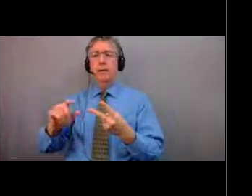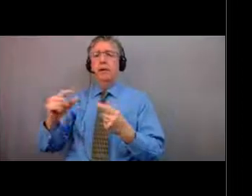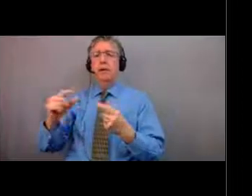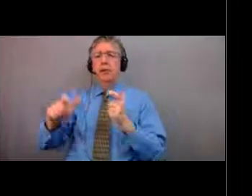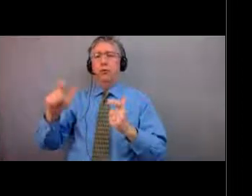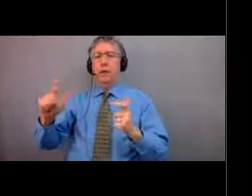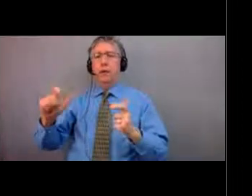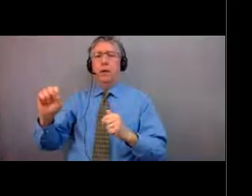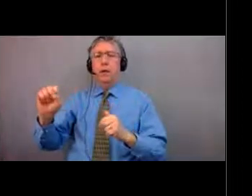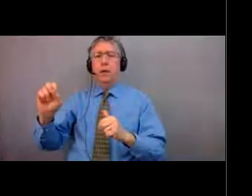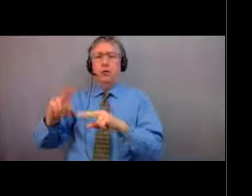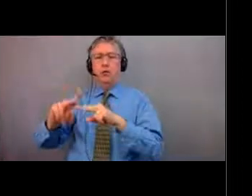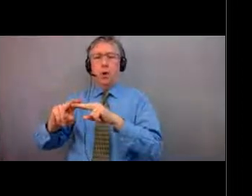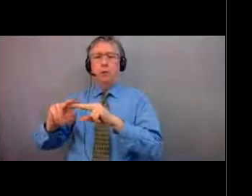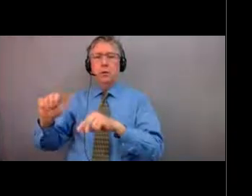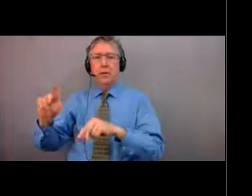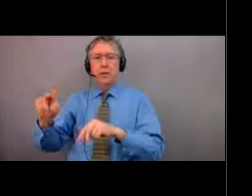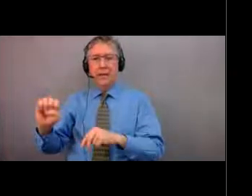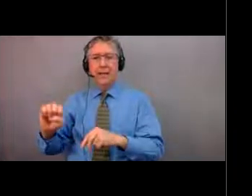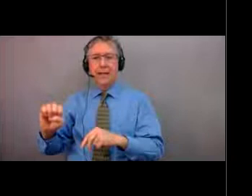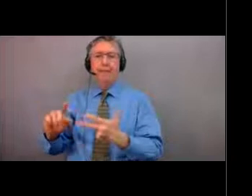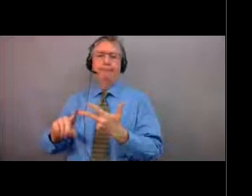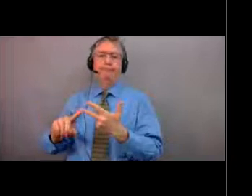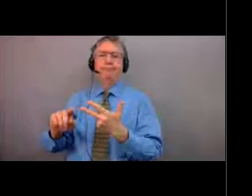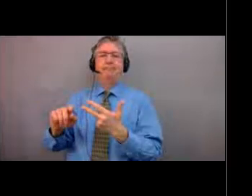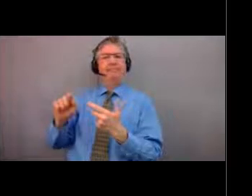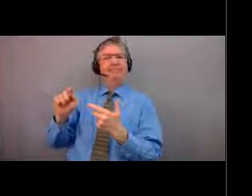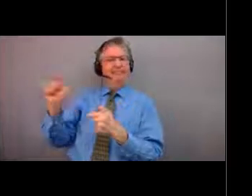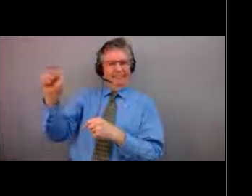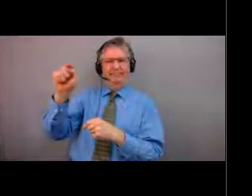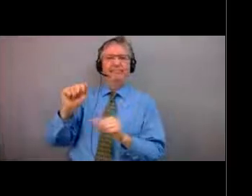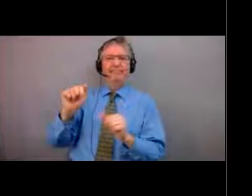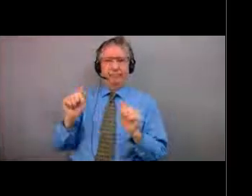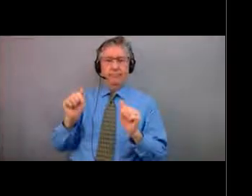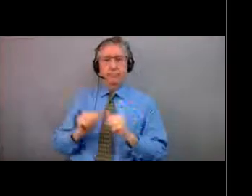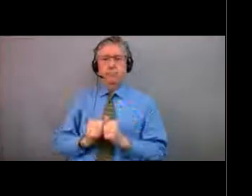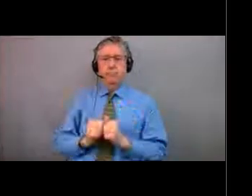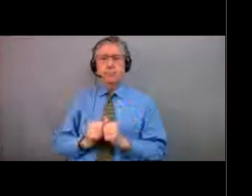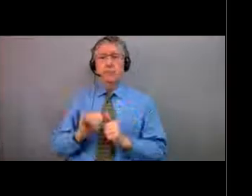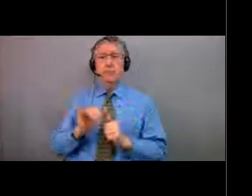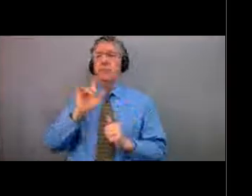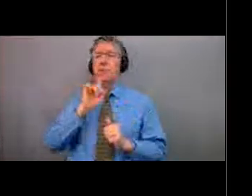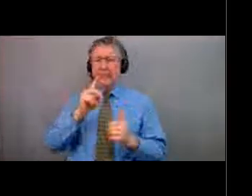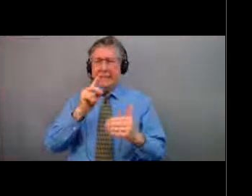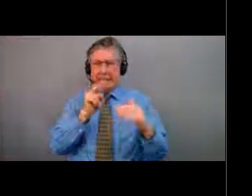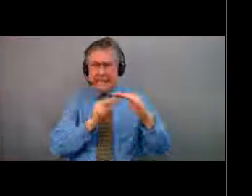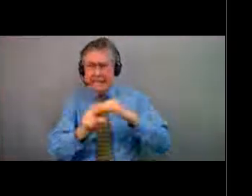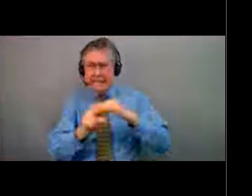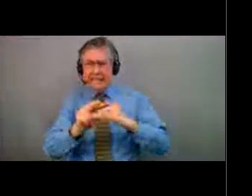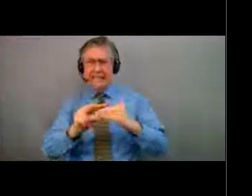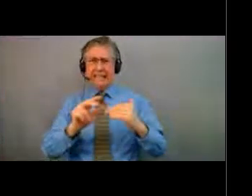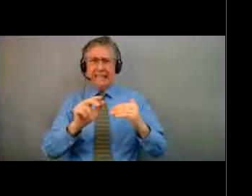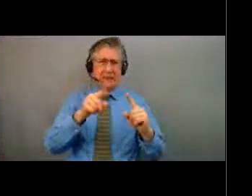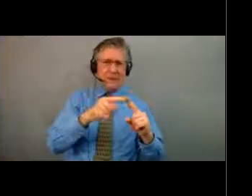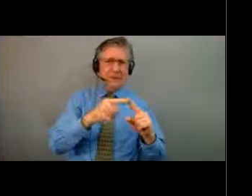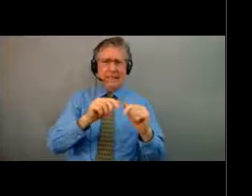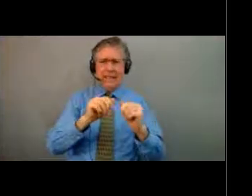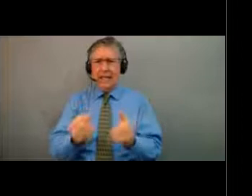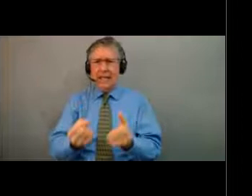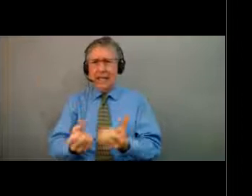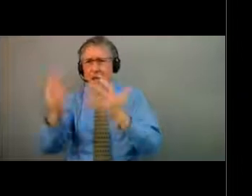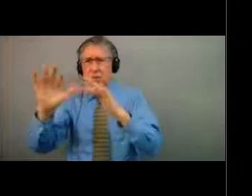Accurate prediction of lake effect snow is challenging, especially in terms of where, when, and how much snow